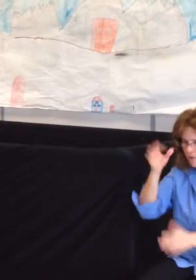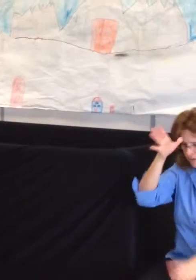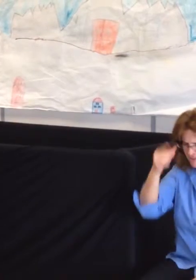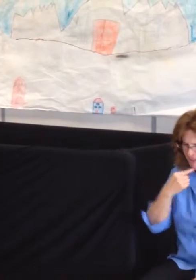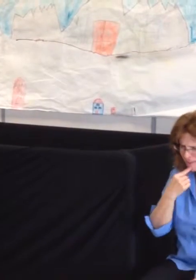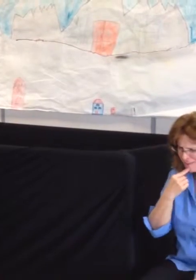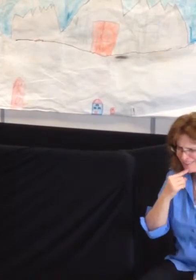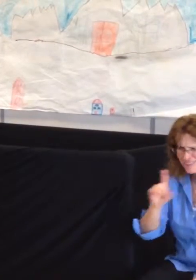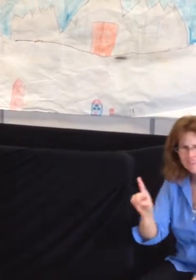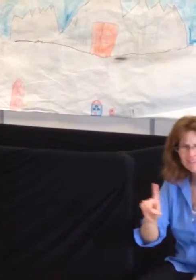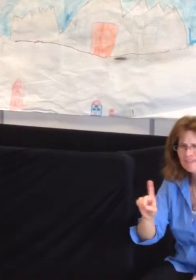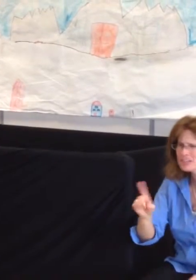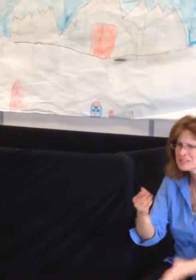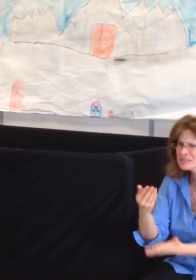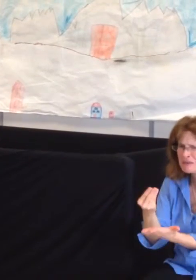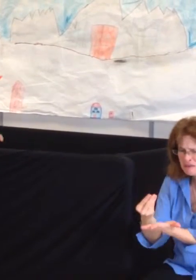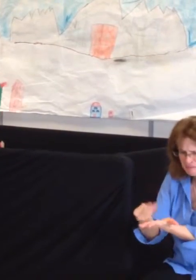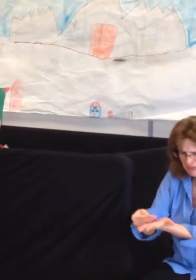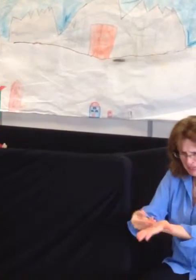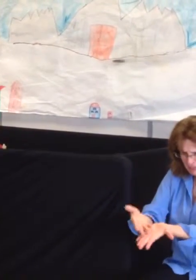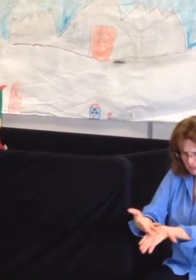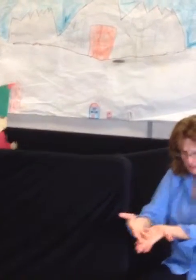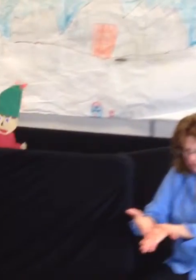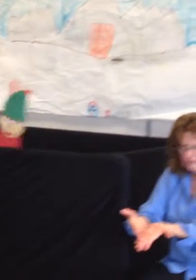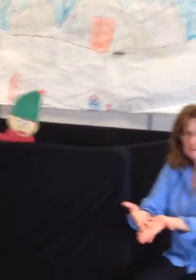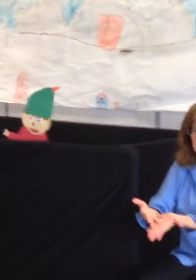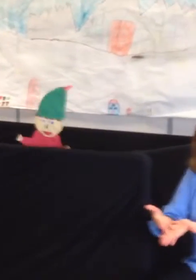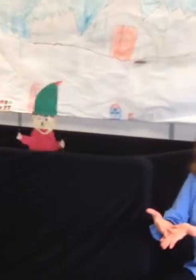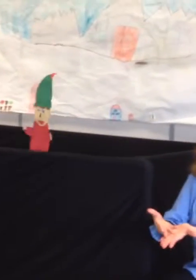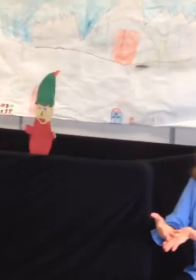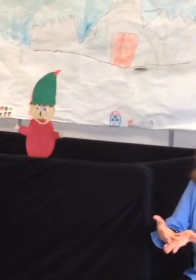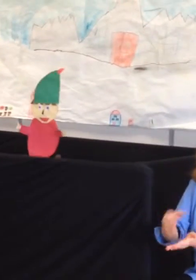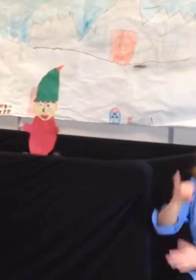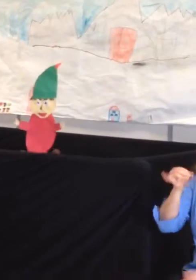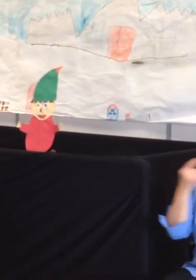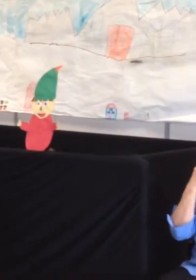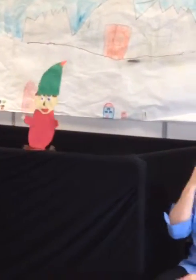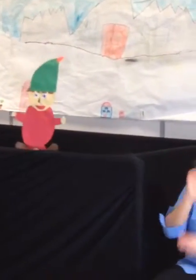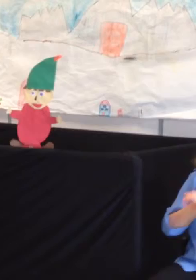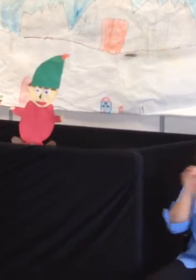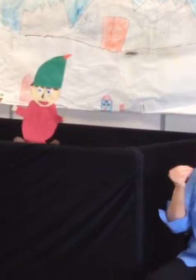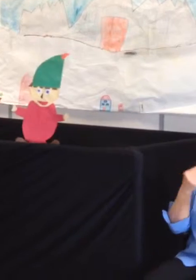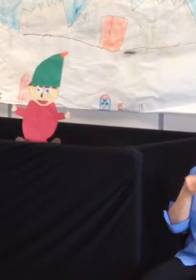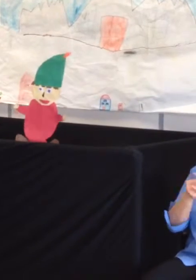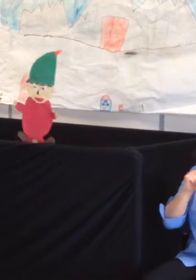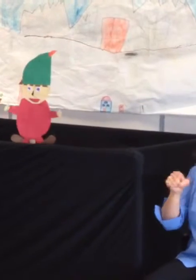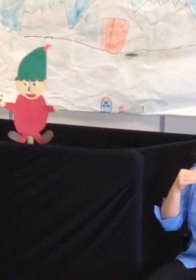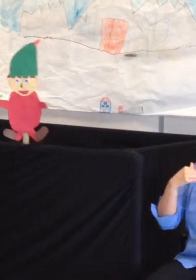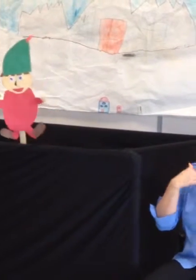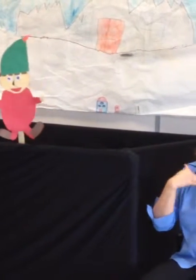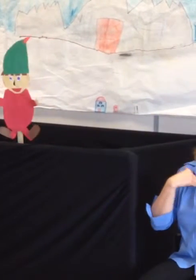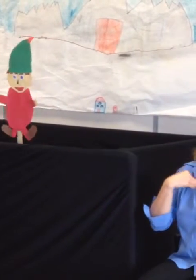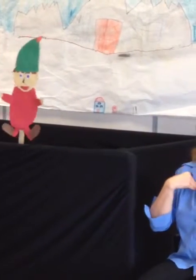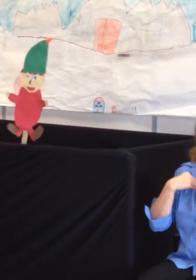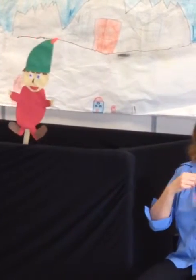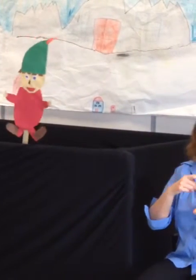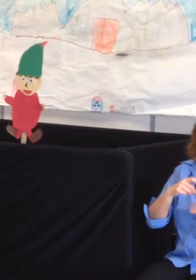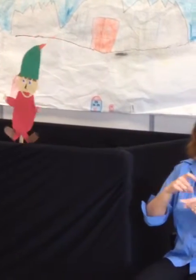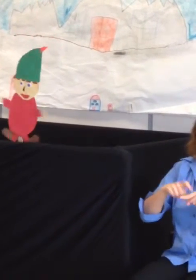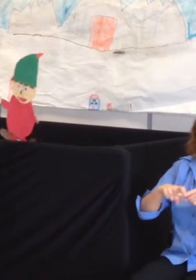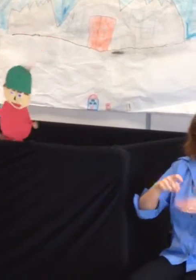"Where's the money?" "I don't got any money. I've got magic